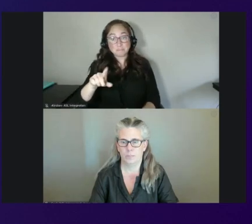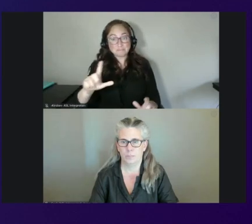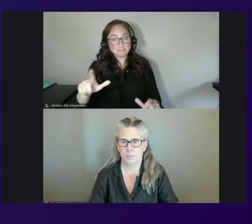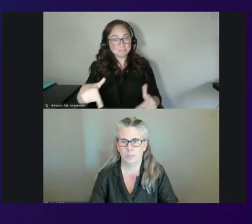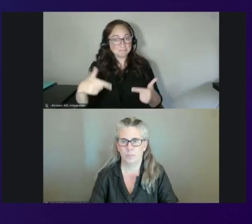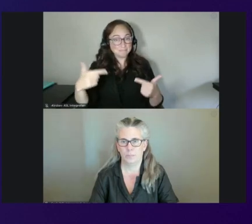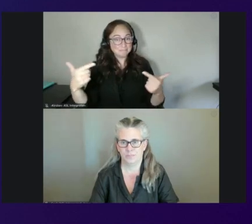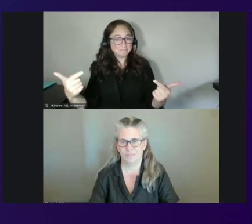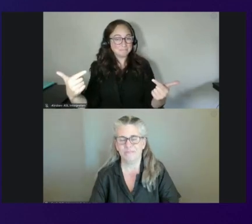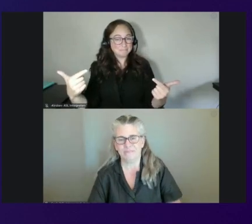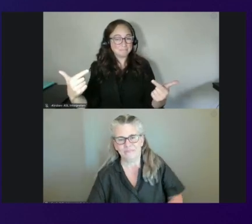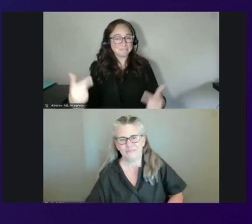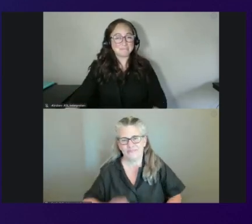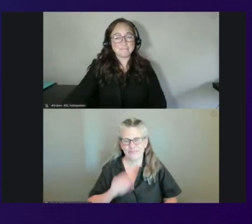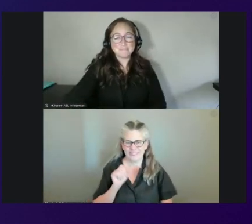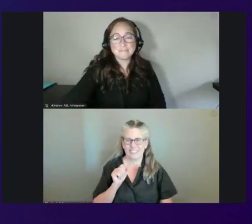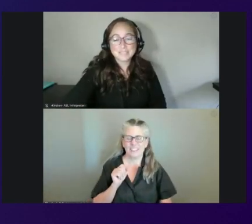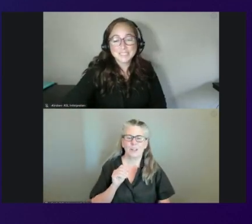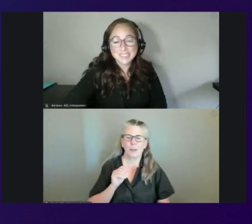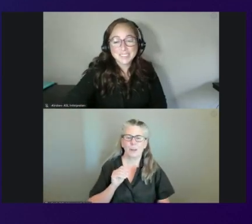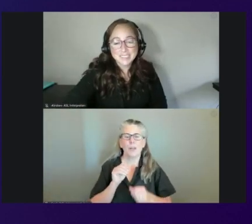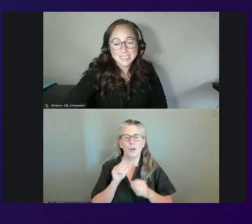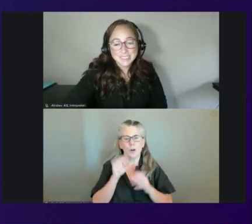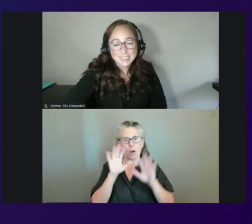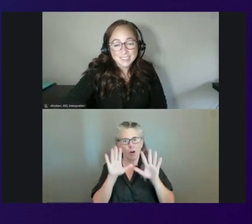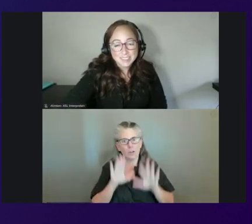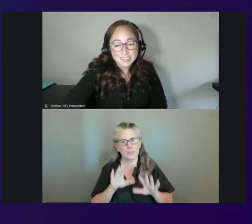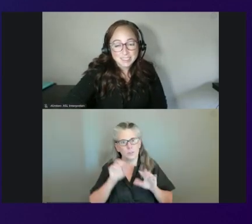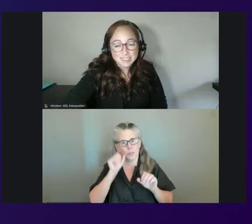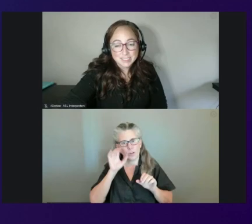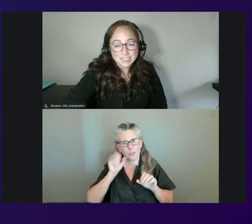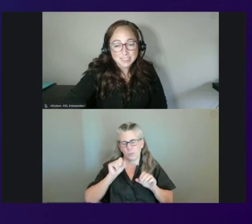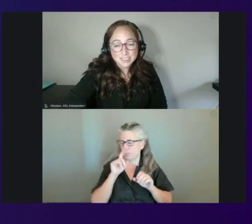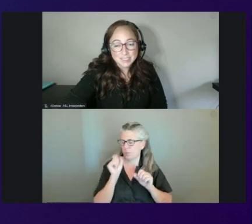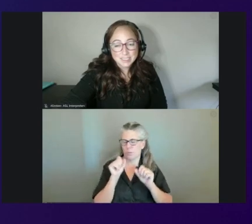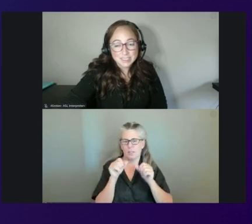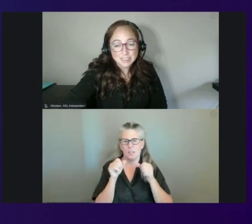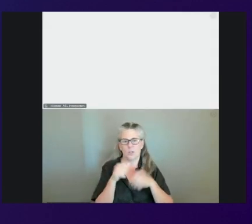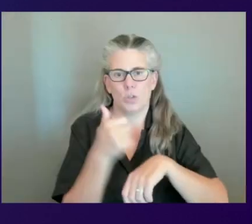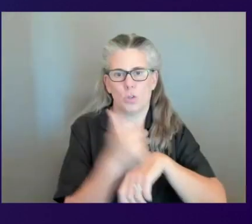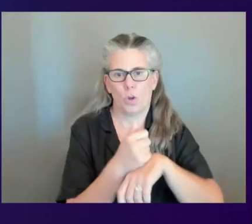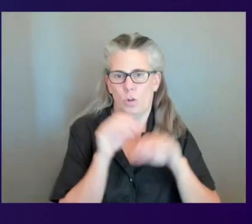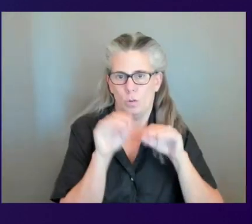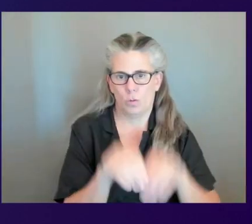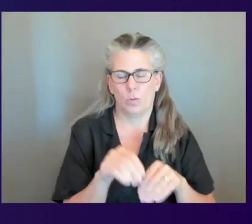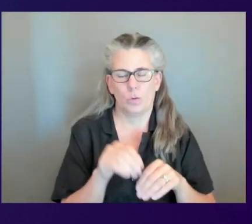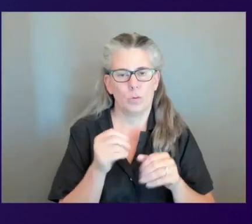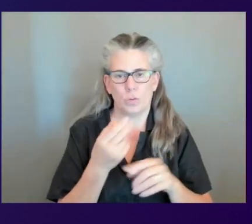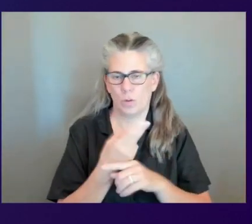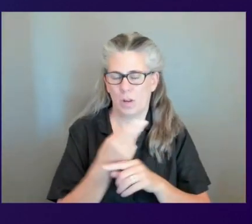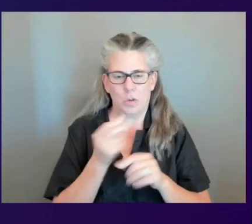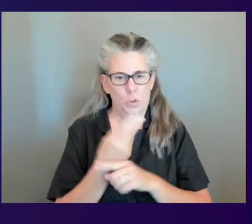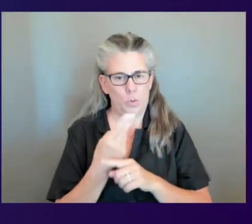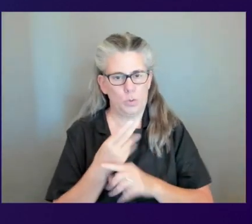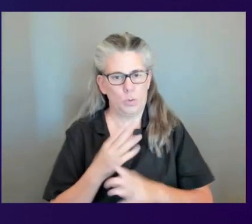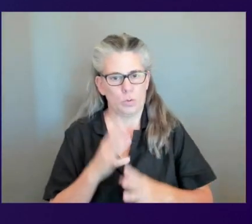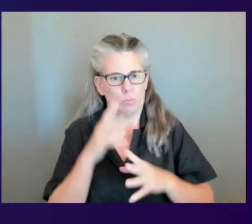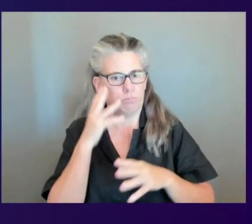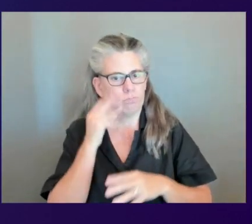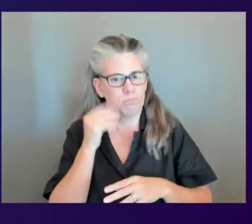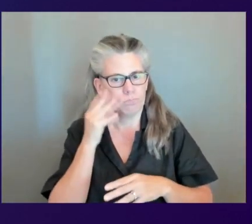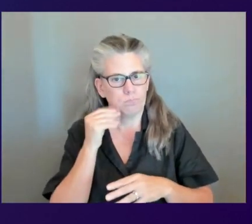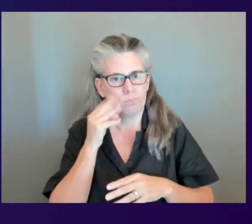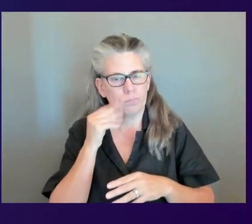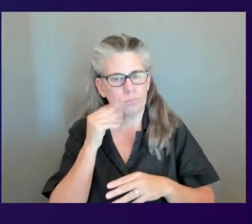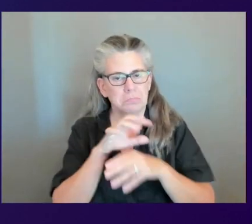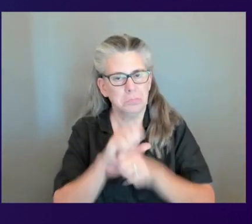installed in a way that users are familiar with, right? Just through a Chrome extension, go out and get it, and then I don't have to keep signing in